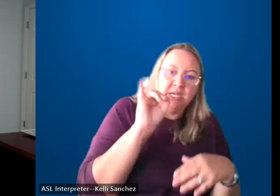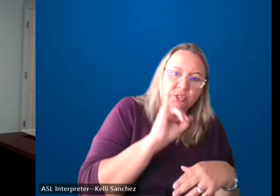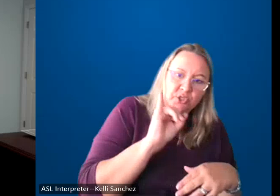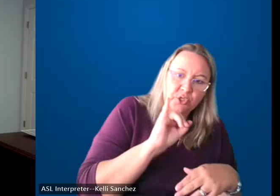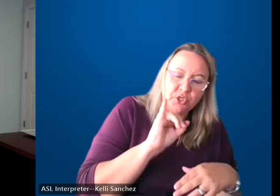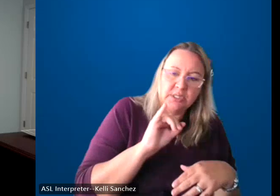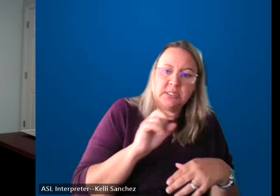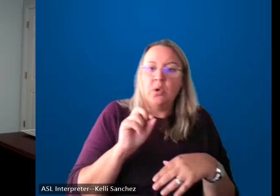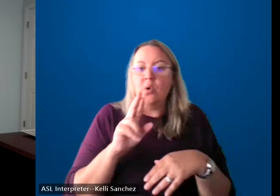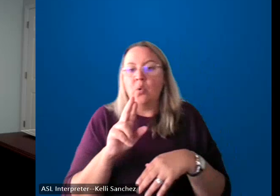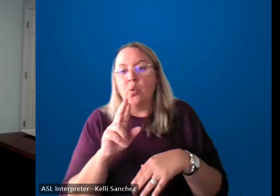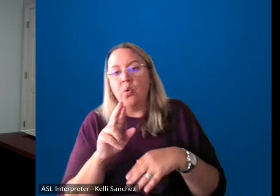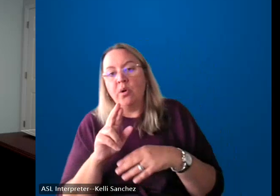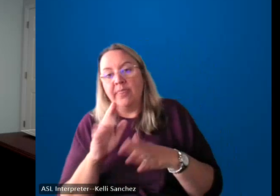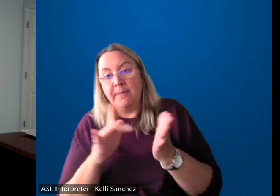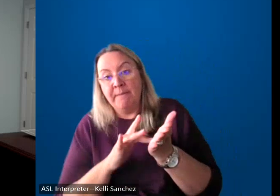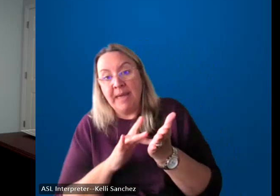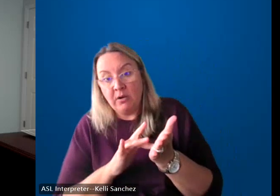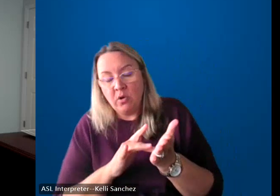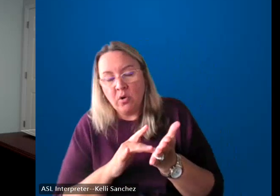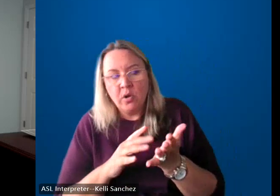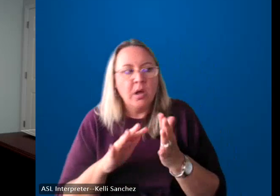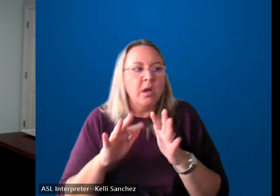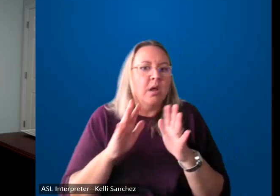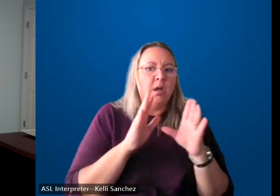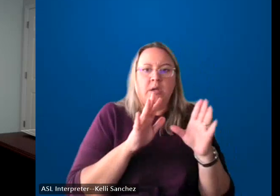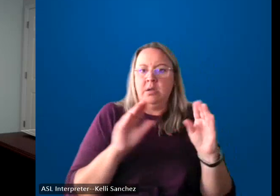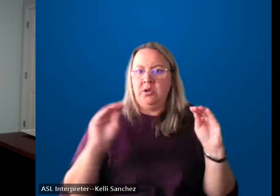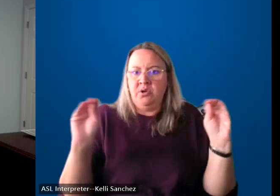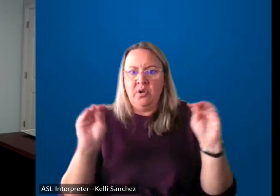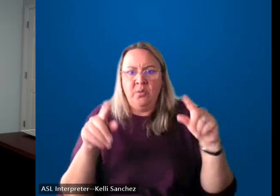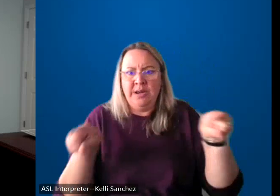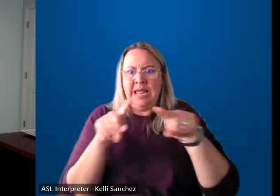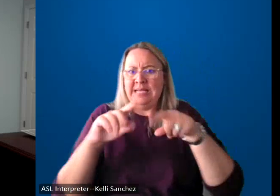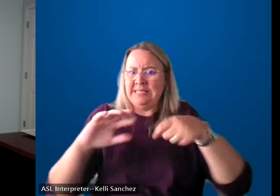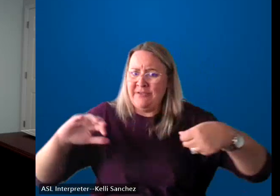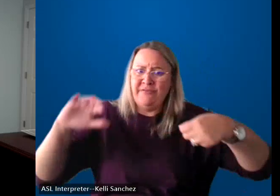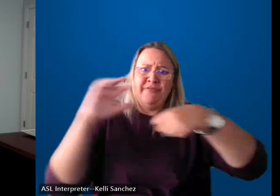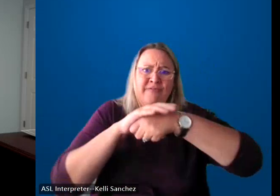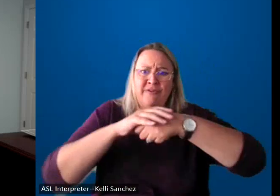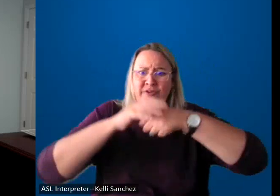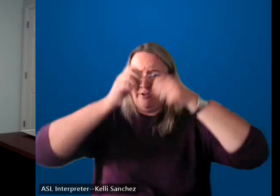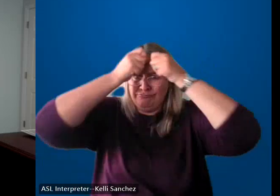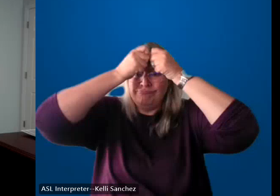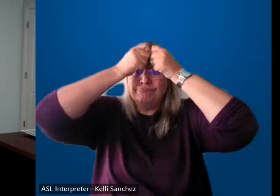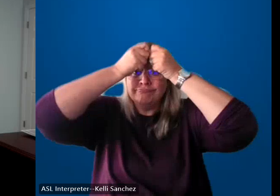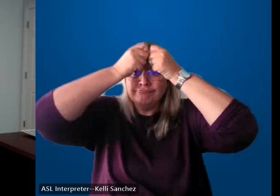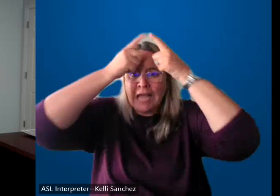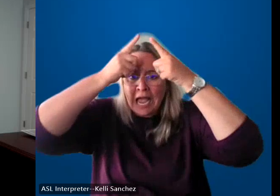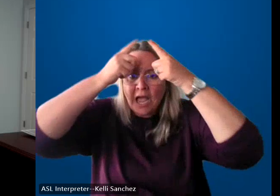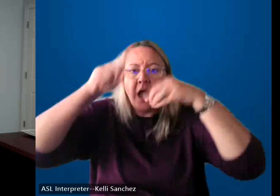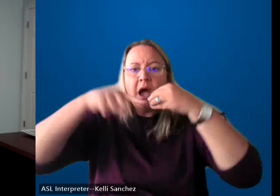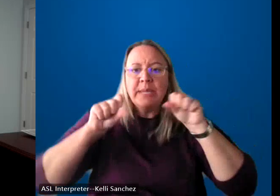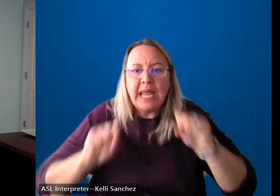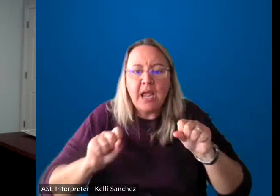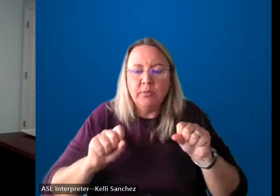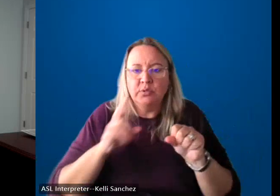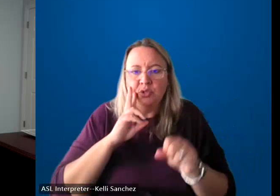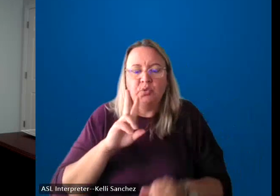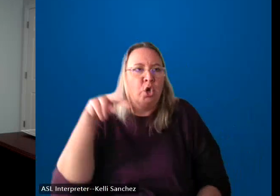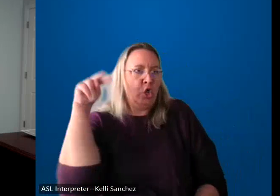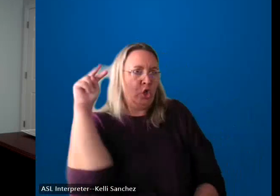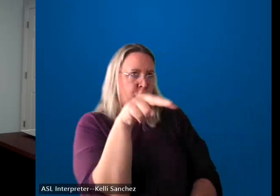side or even necessarily the medical side, really has a firm grasp of being able to look at an individual